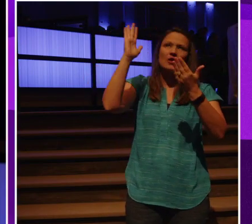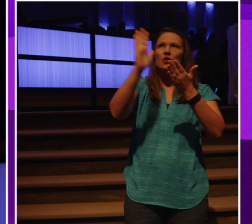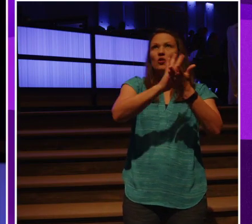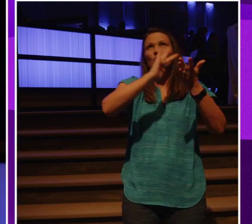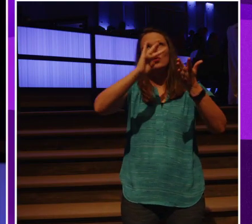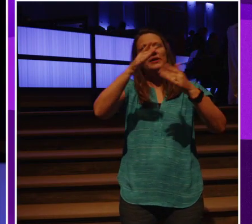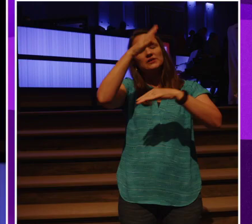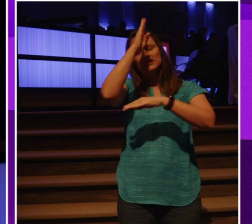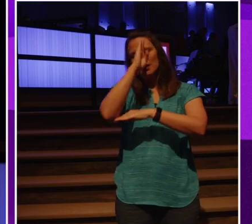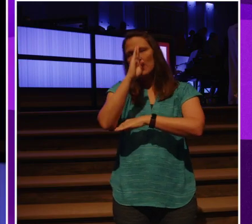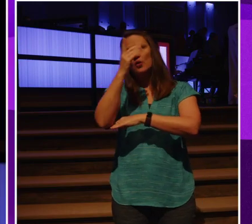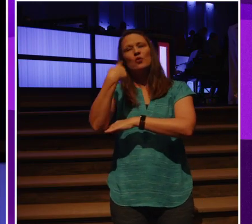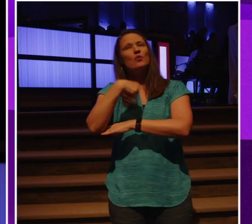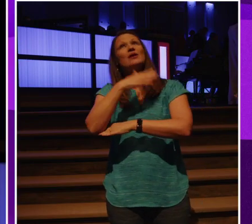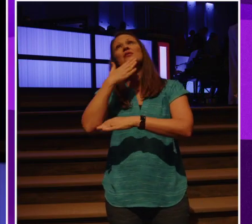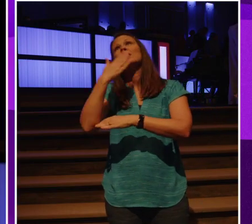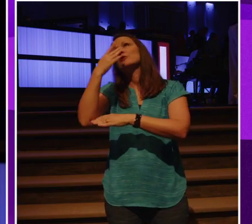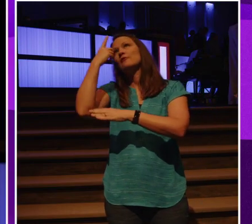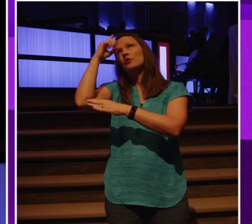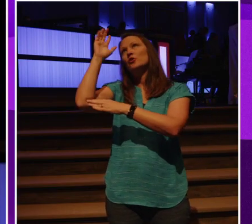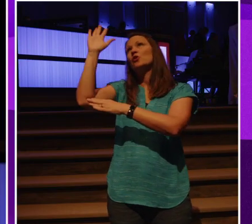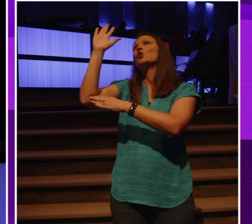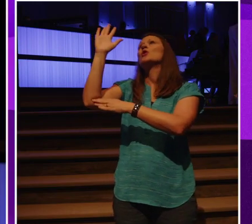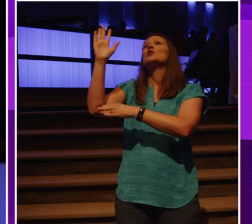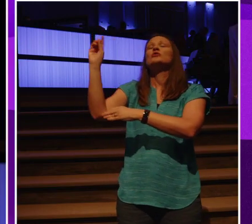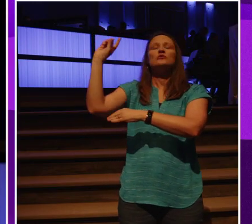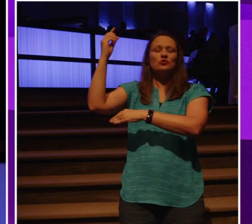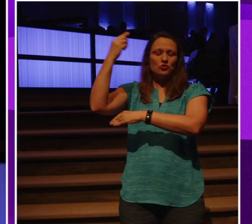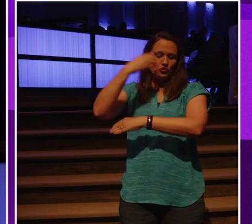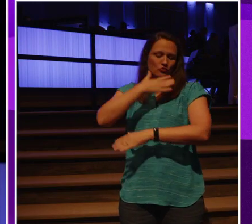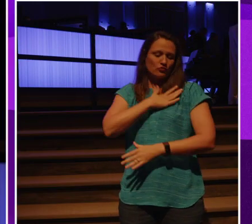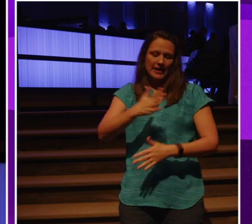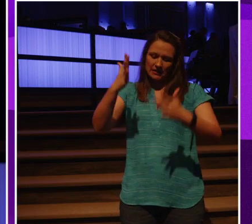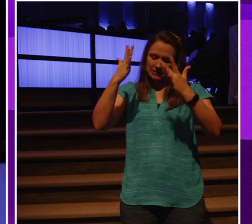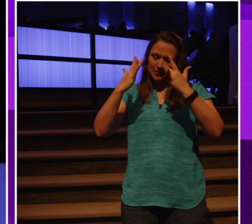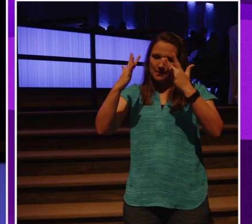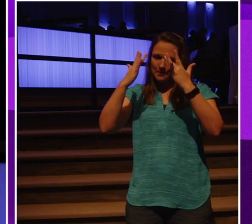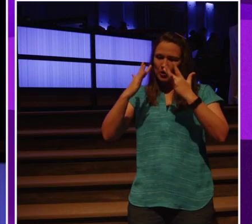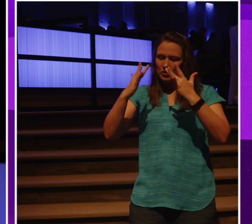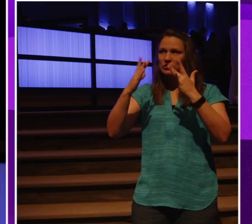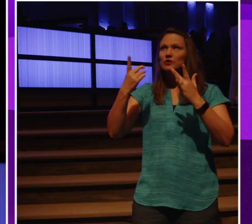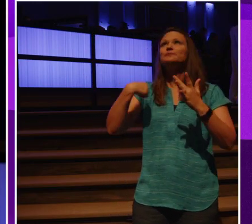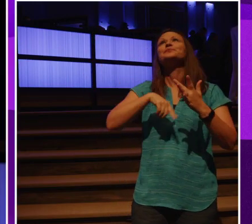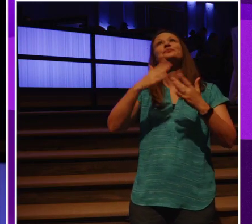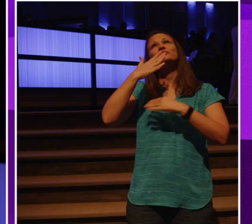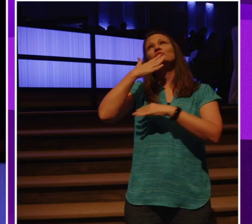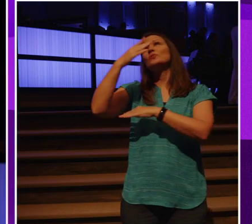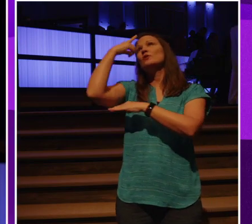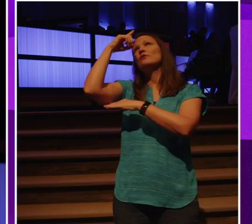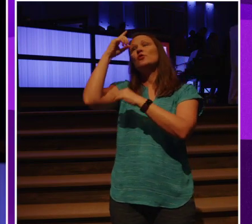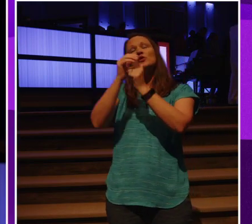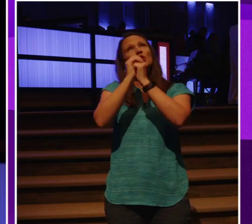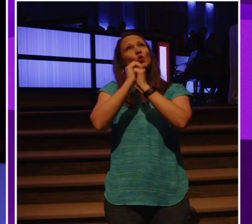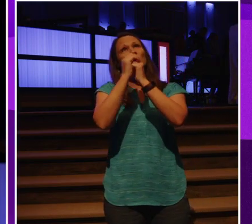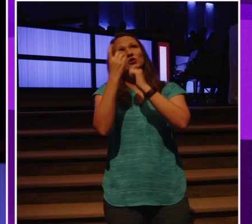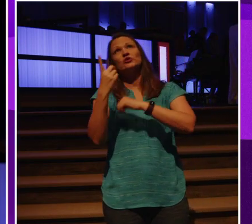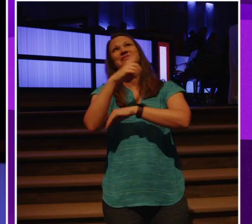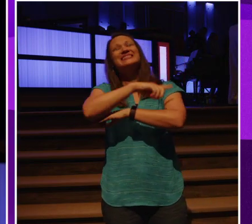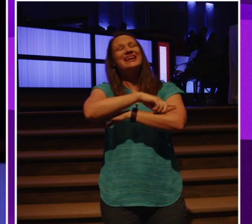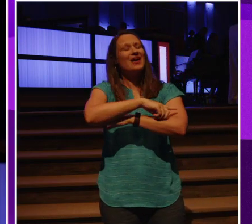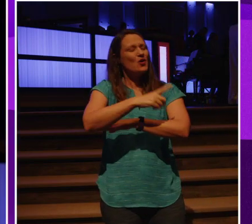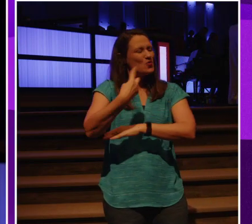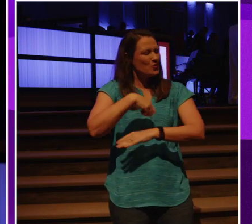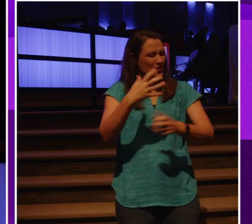thank you for your grace and your mercy. We thank you, Father, for each aspect of this worship service today, Lord, that our hearts